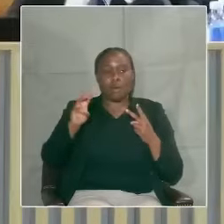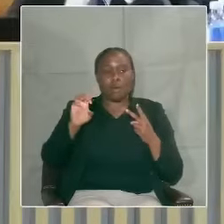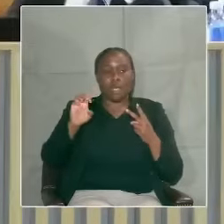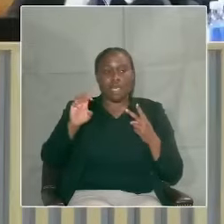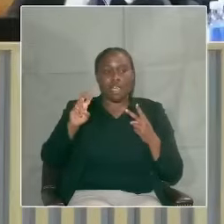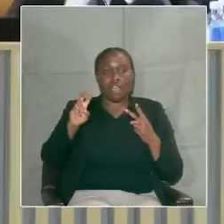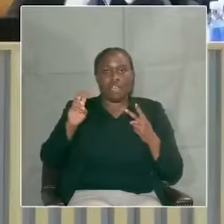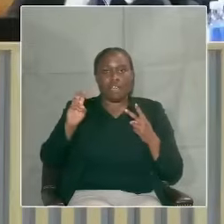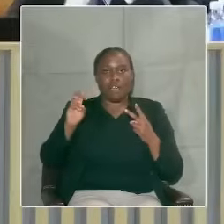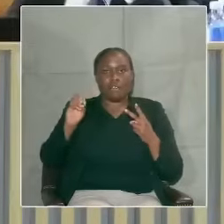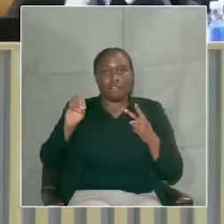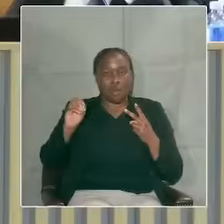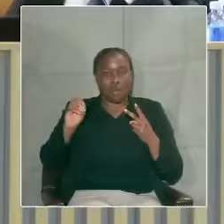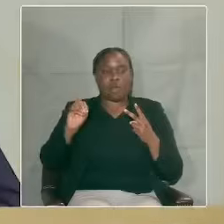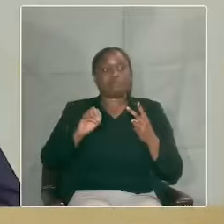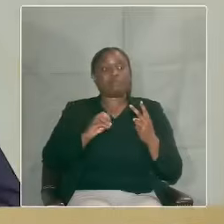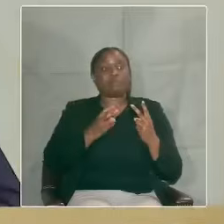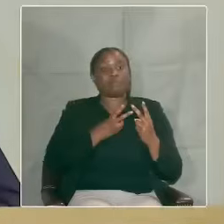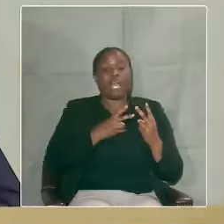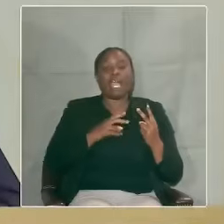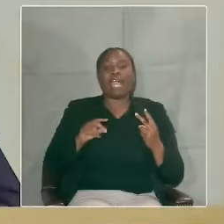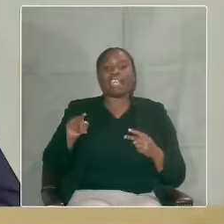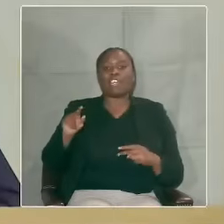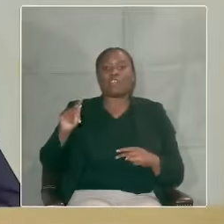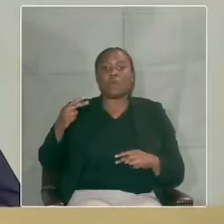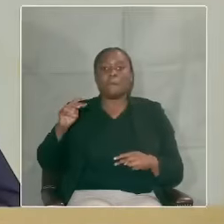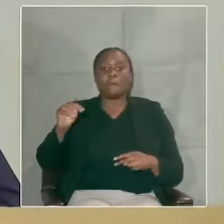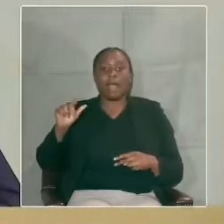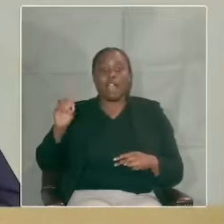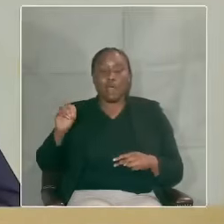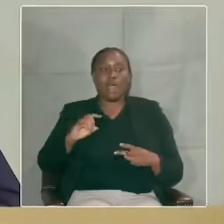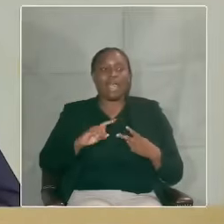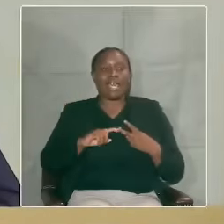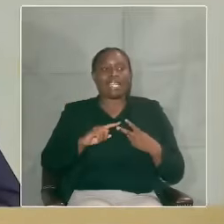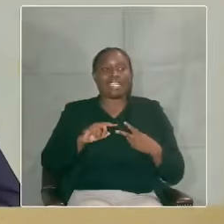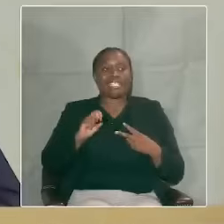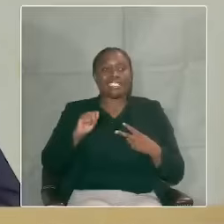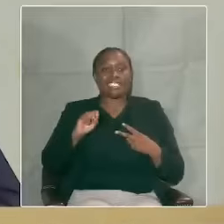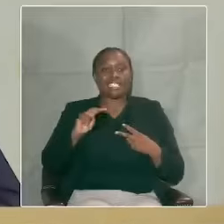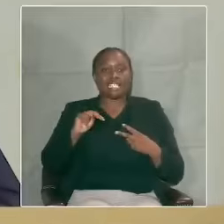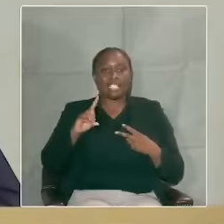General Dumisani Khumalo, and the murder of Sindiso Makata.